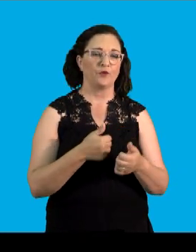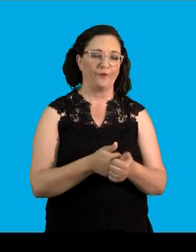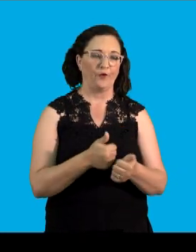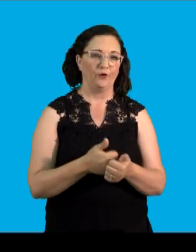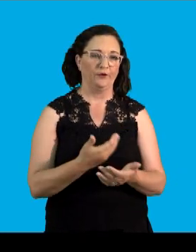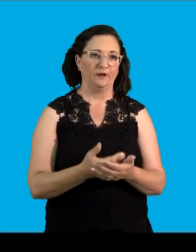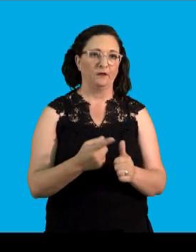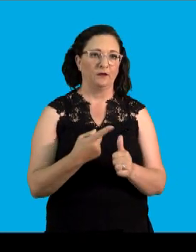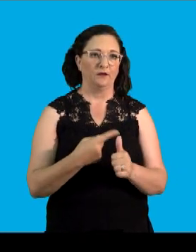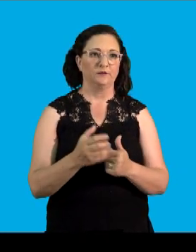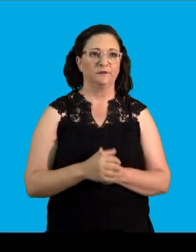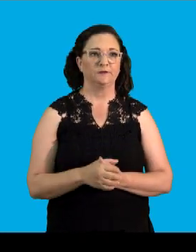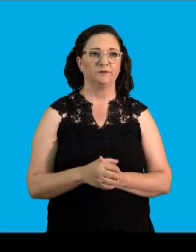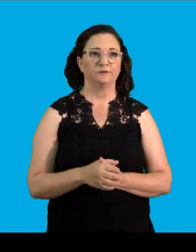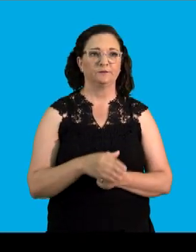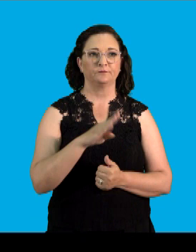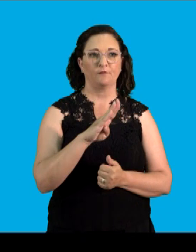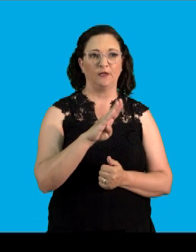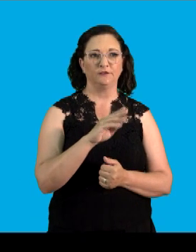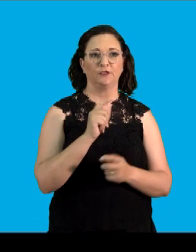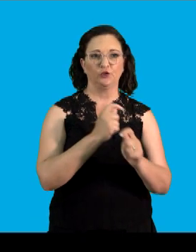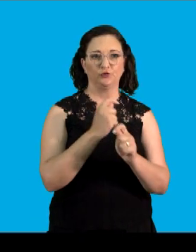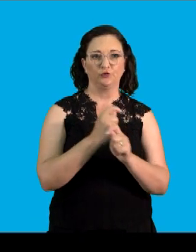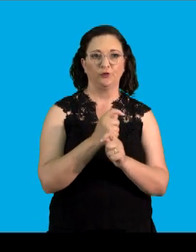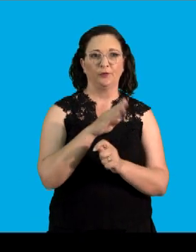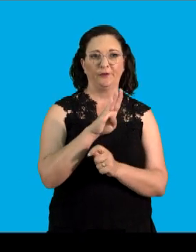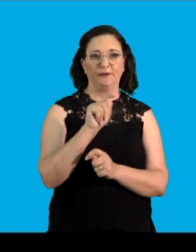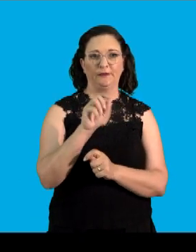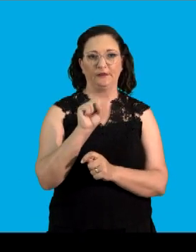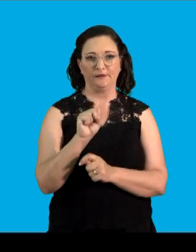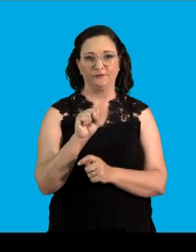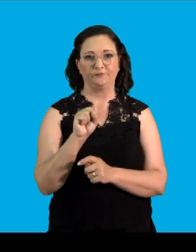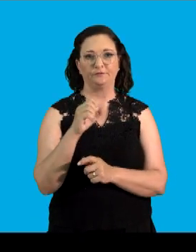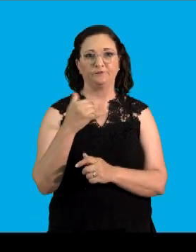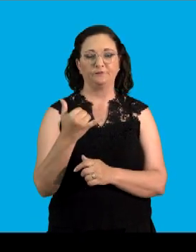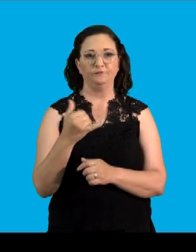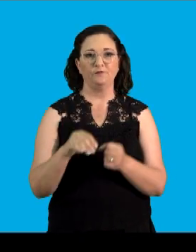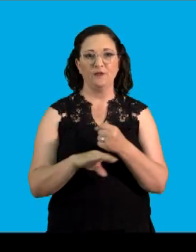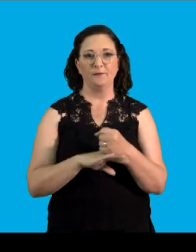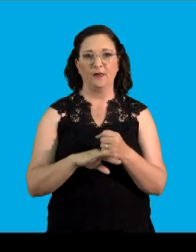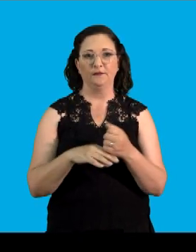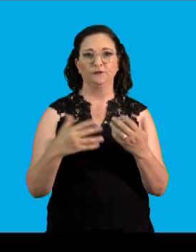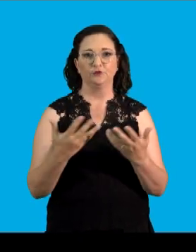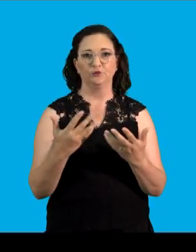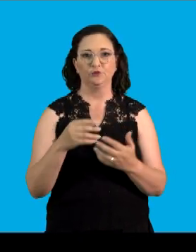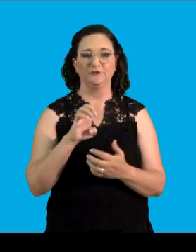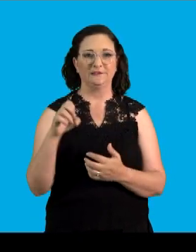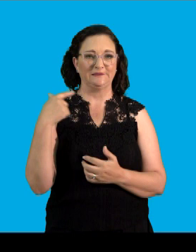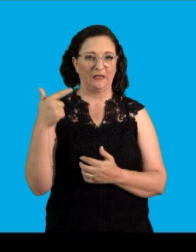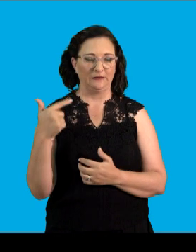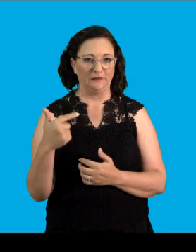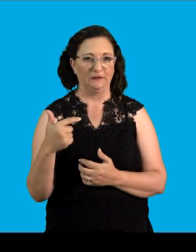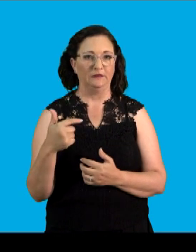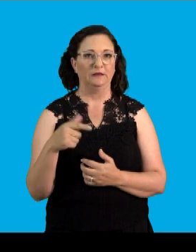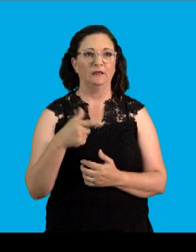that follow. Banzo Transport Services, BTS. Banzo Transport Services is based in East